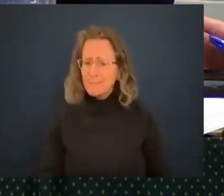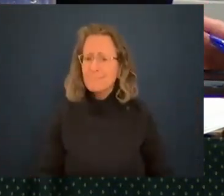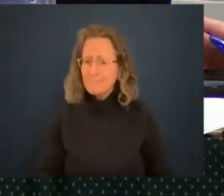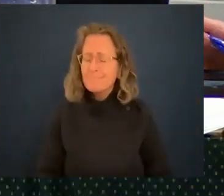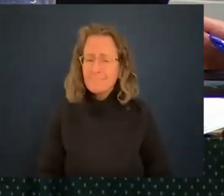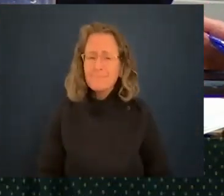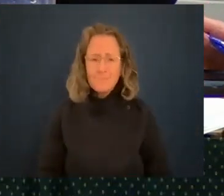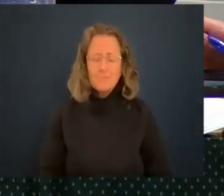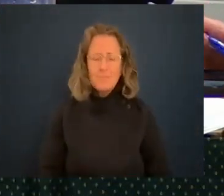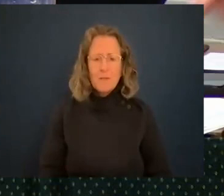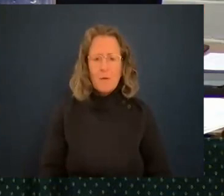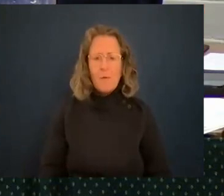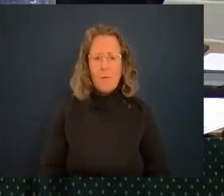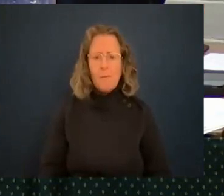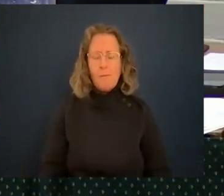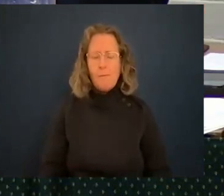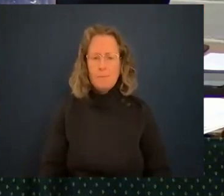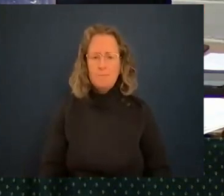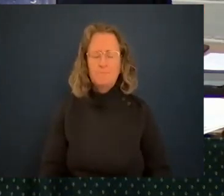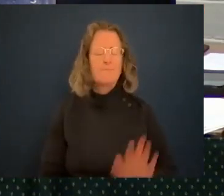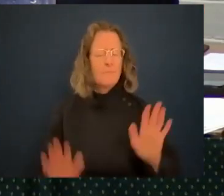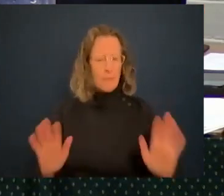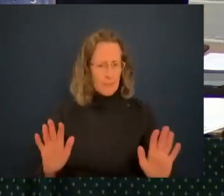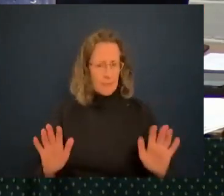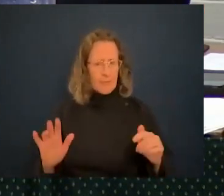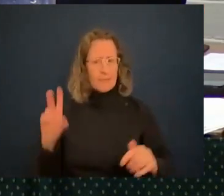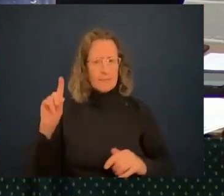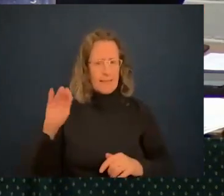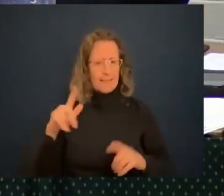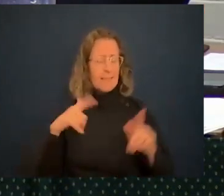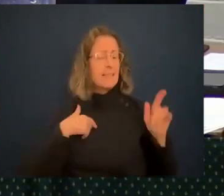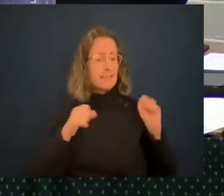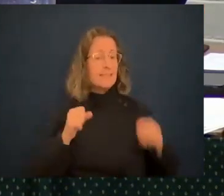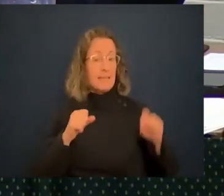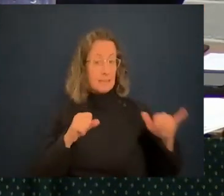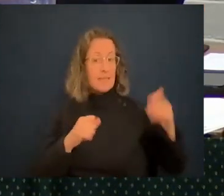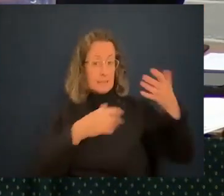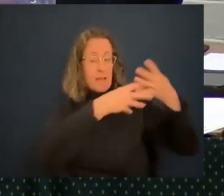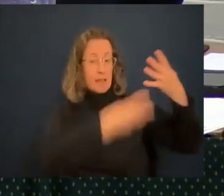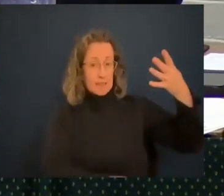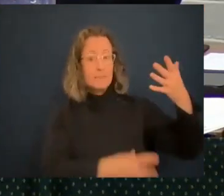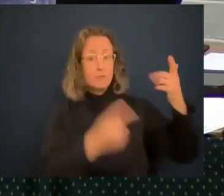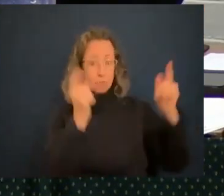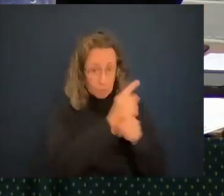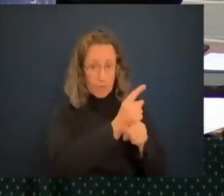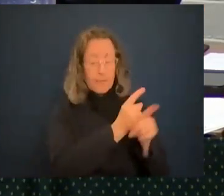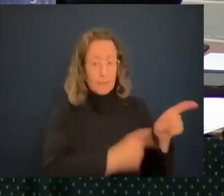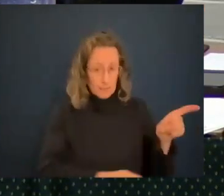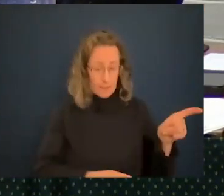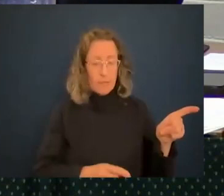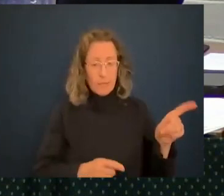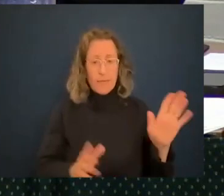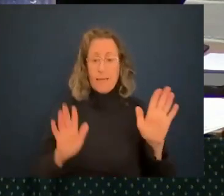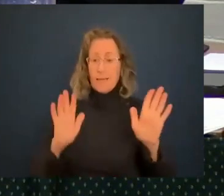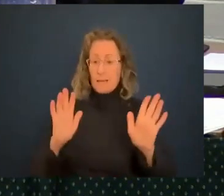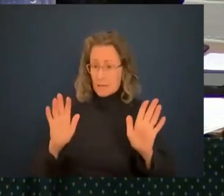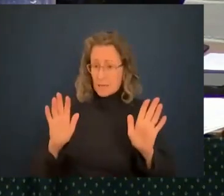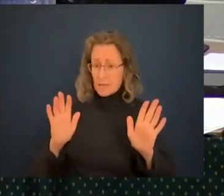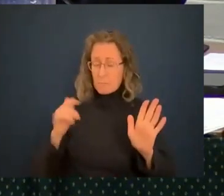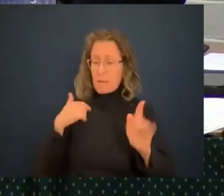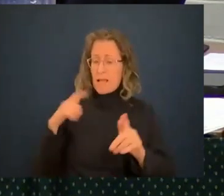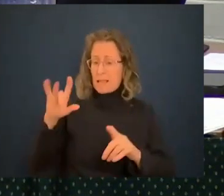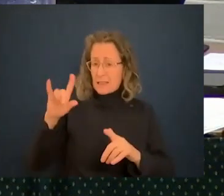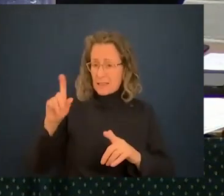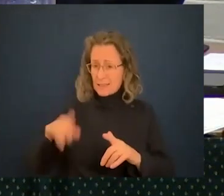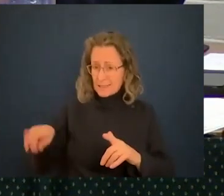so and I think what's missing yes I hear you that's a list of things right and what I'm hearing from Liz